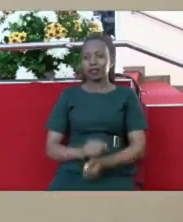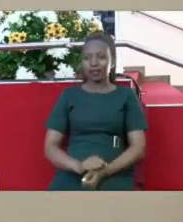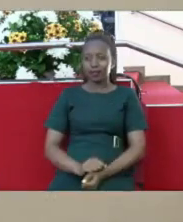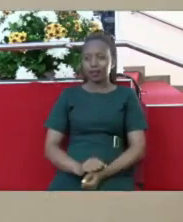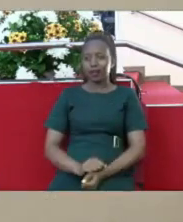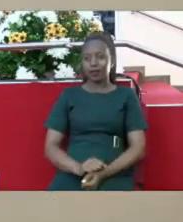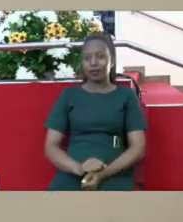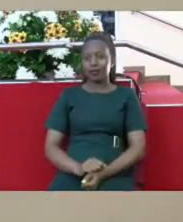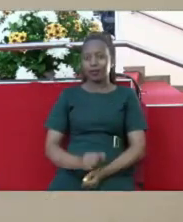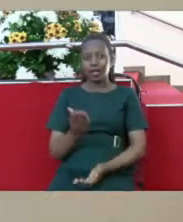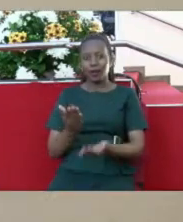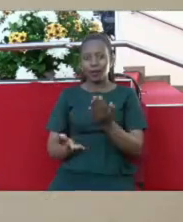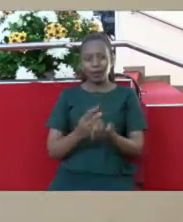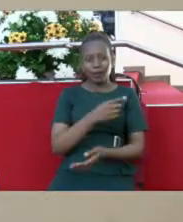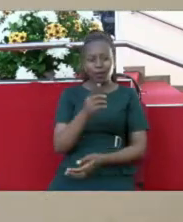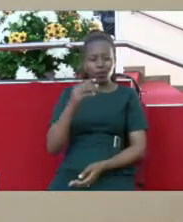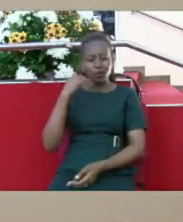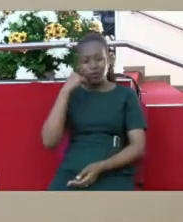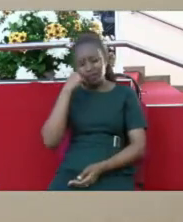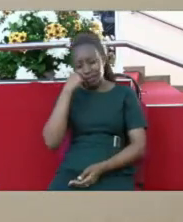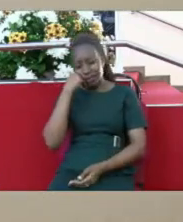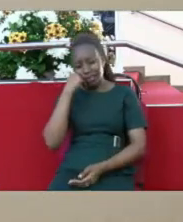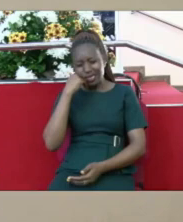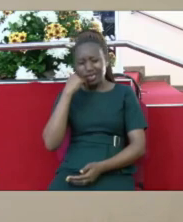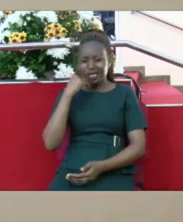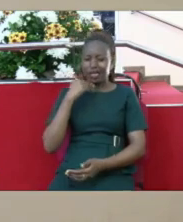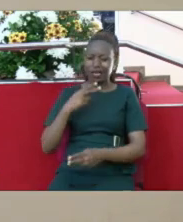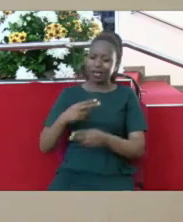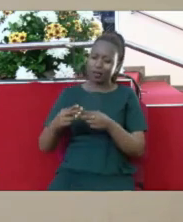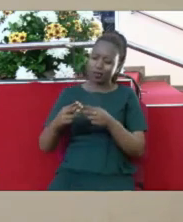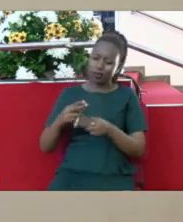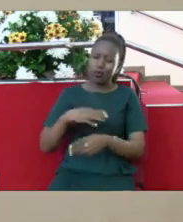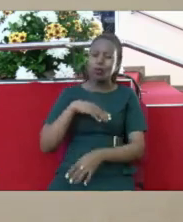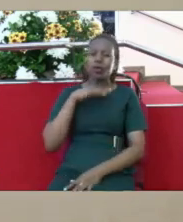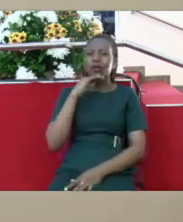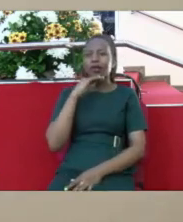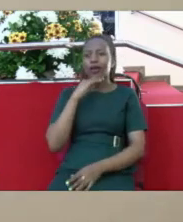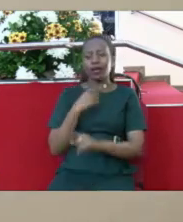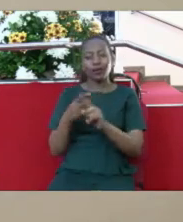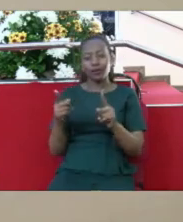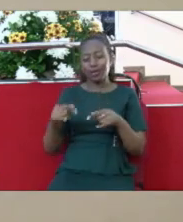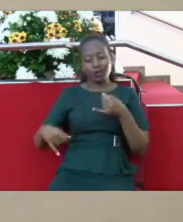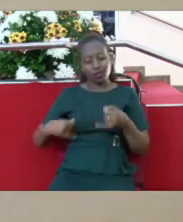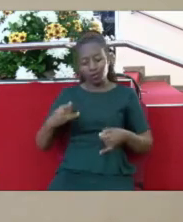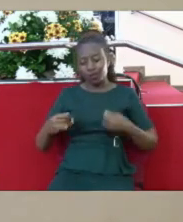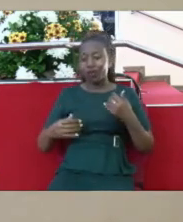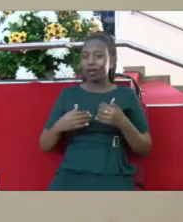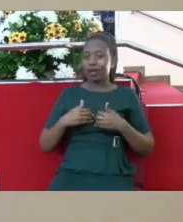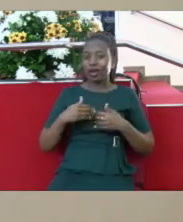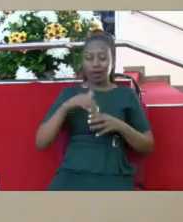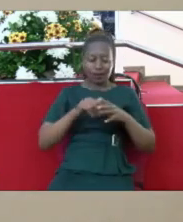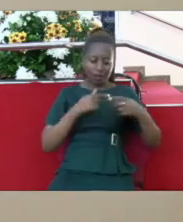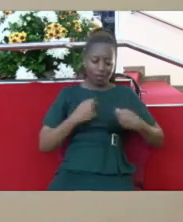kwa sababu ya Yesu. You could be sick and you are dying but you have the joy of the Lord not because of the situation but because of who he is in your heart. Unaweza kuwa unajaka sana